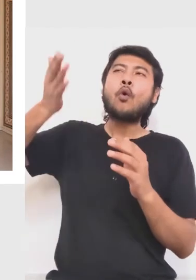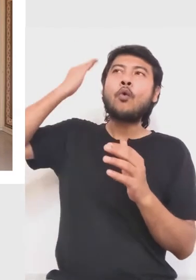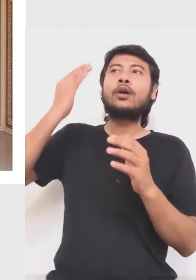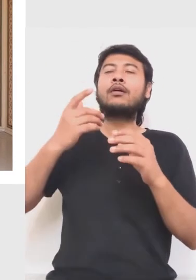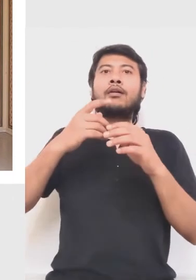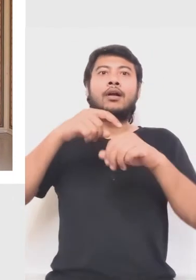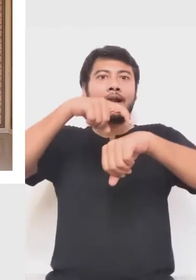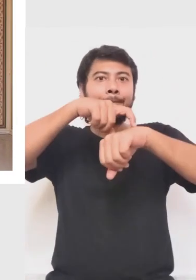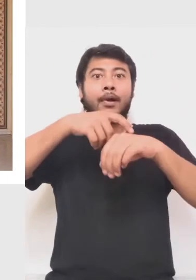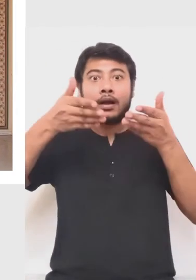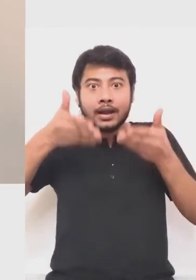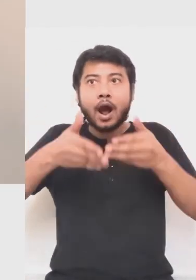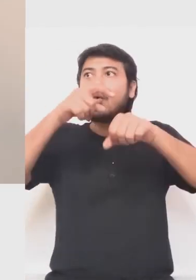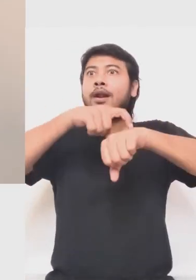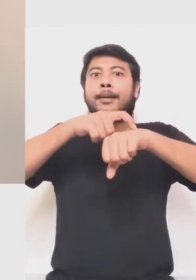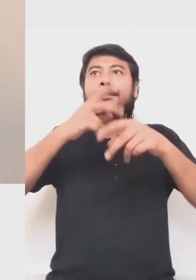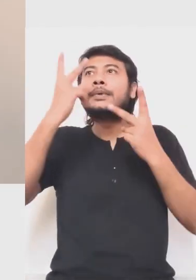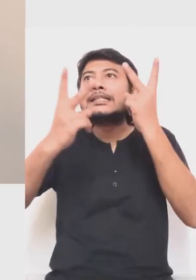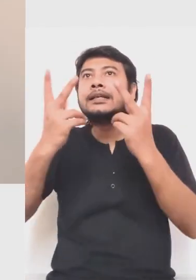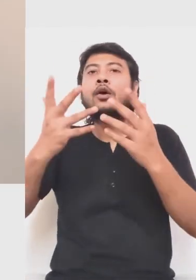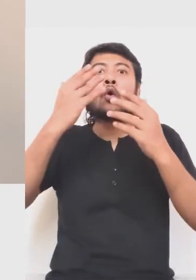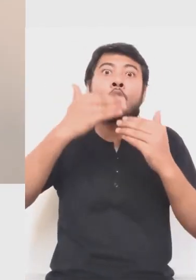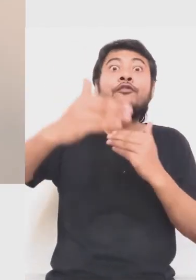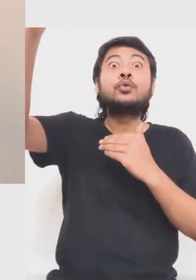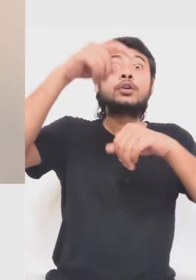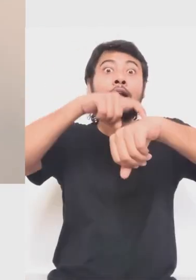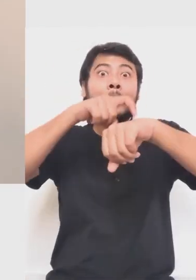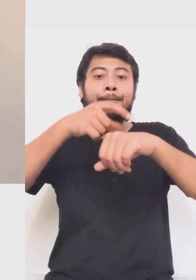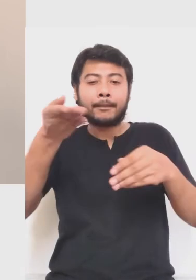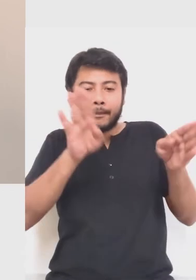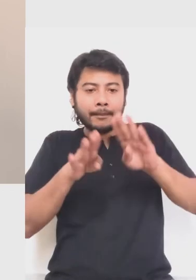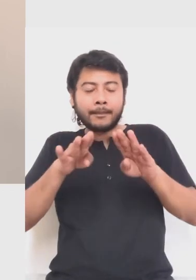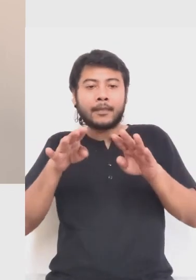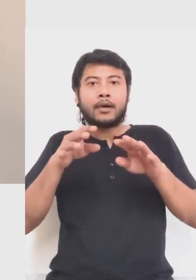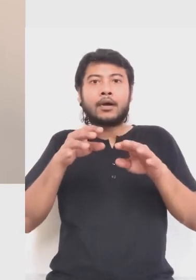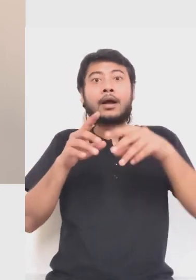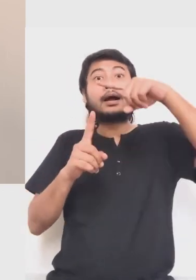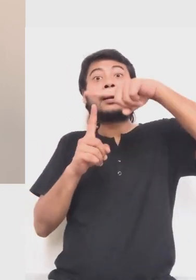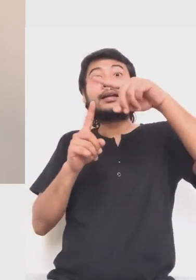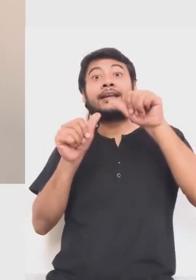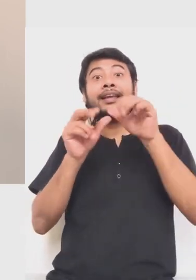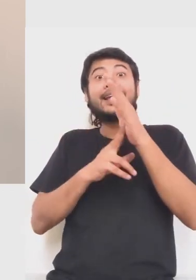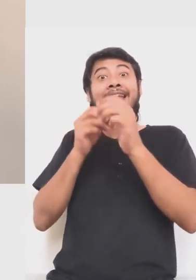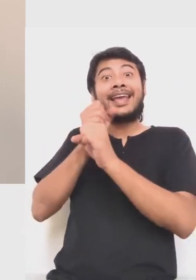be expressed in form. In a sense, time is also reflected in Tang's work, but